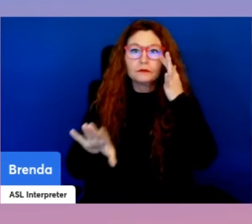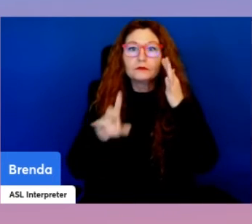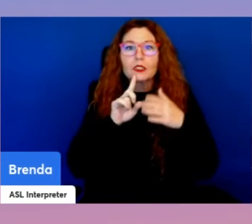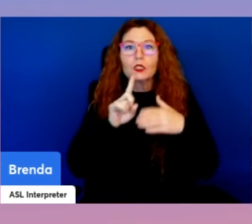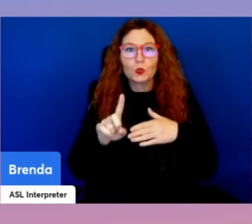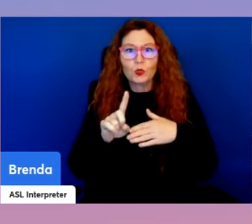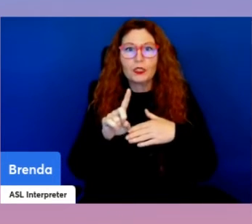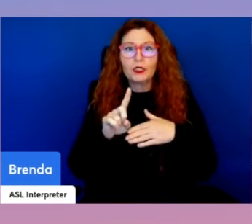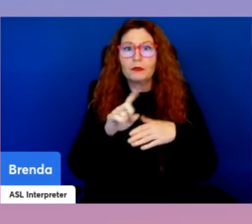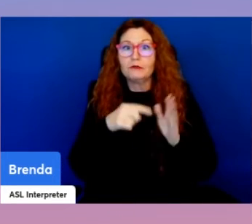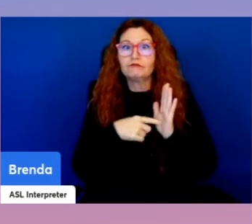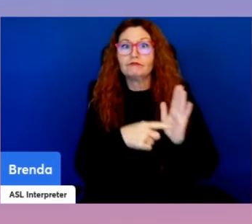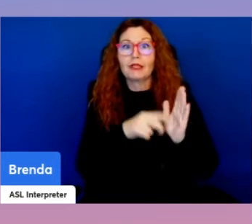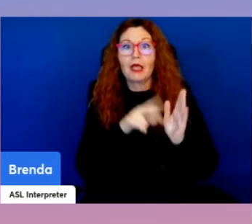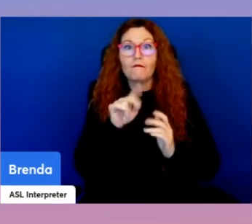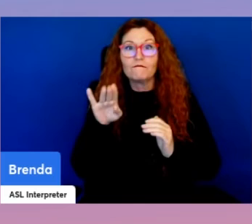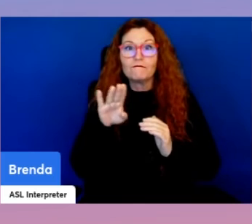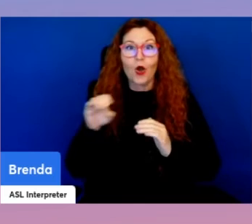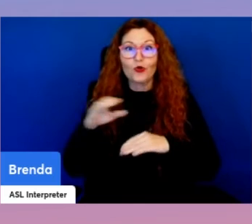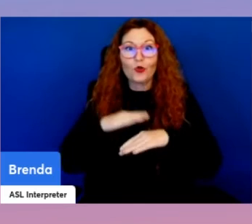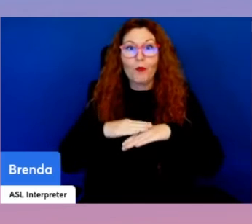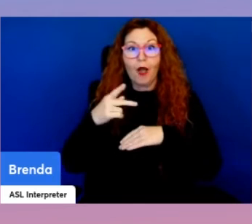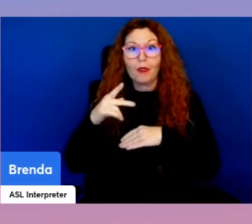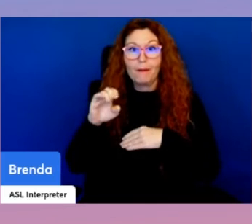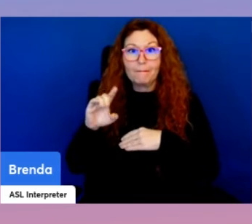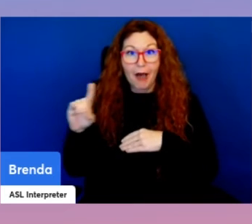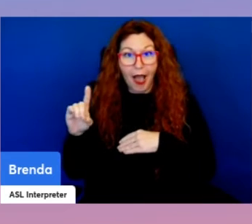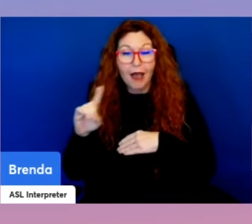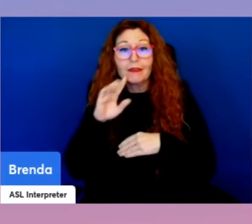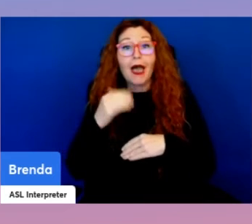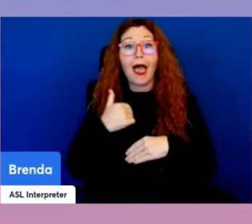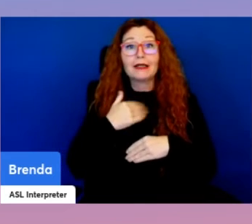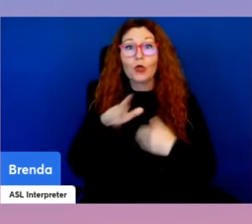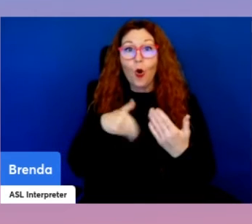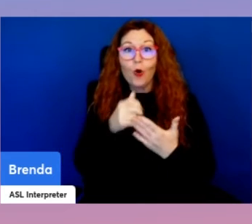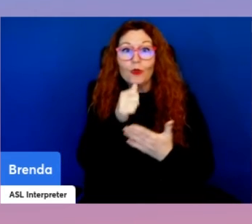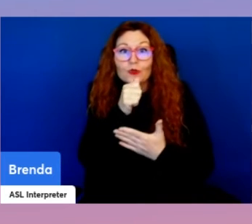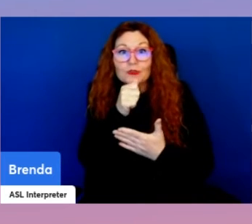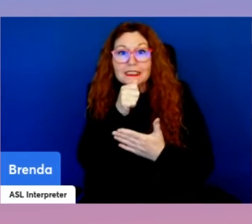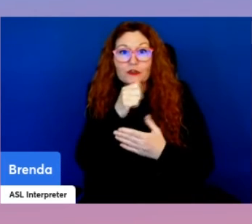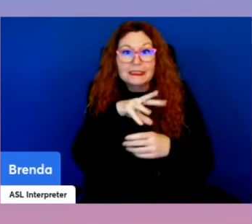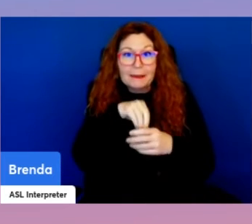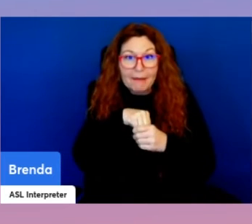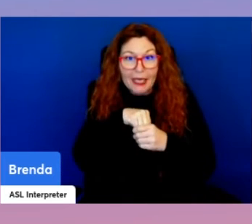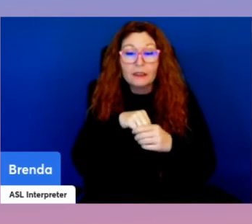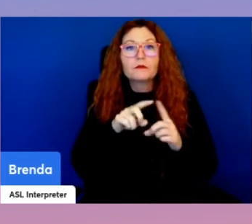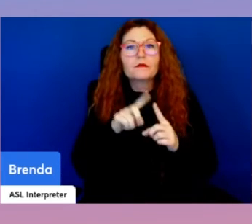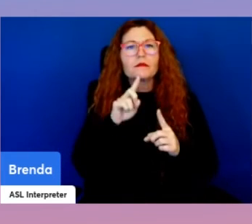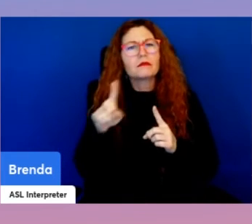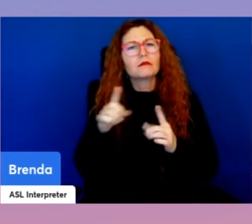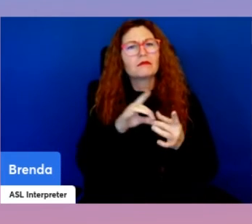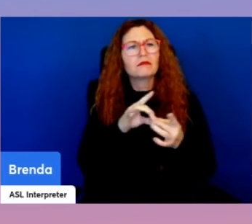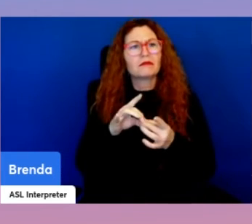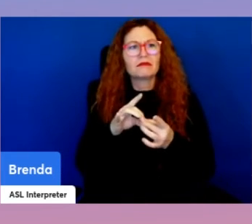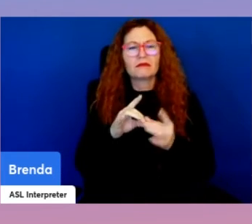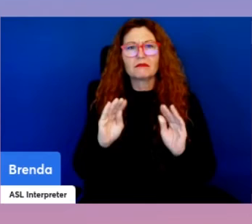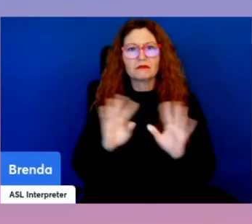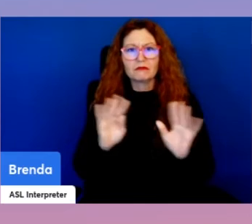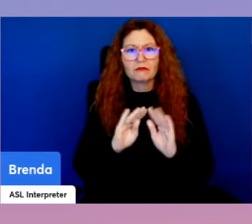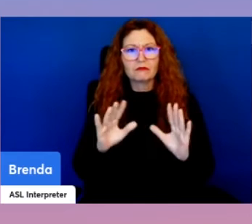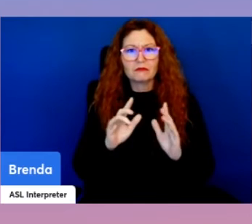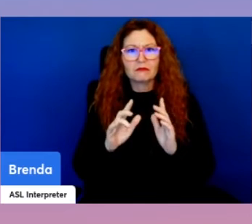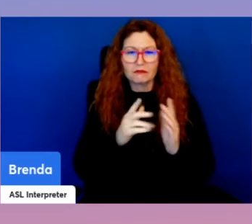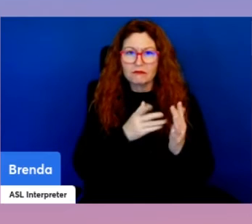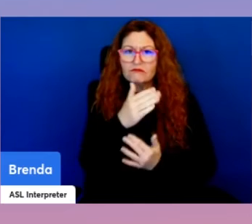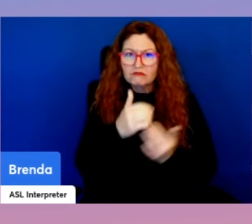a volume onto our pod that has those secrets embedded within it. But this is largely transparent because essentially